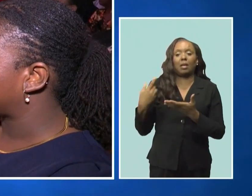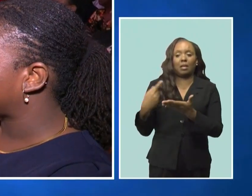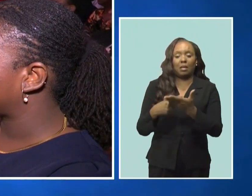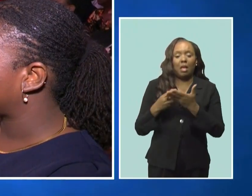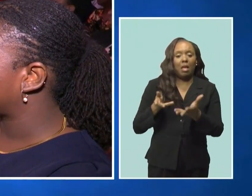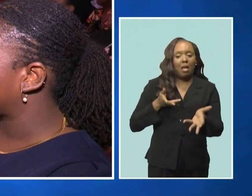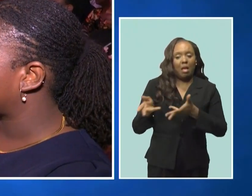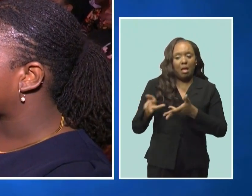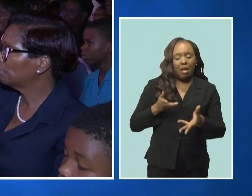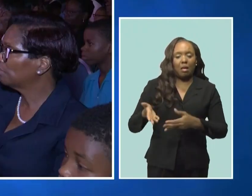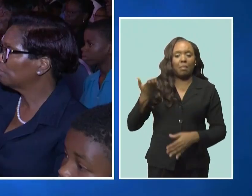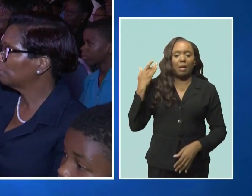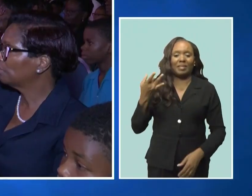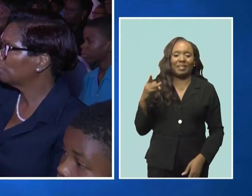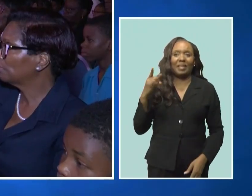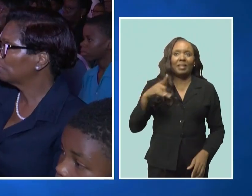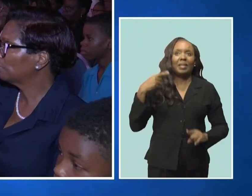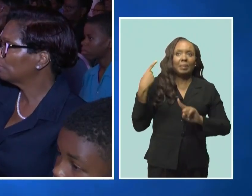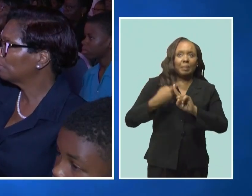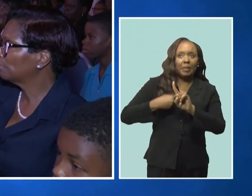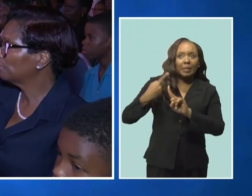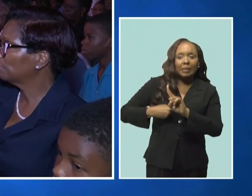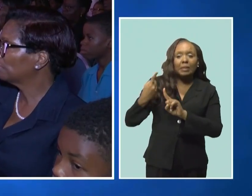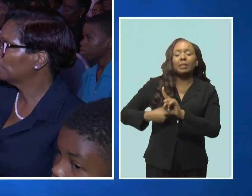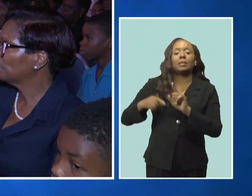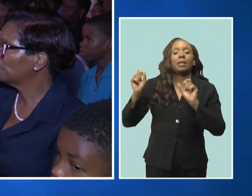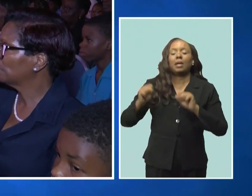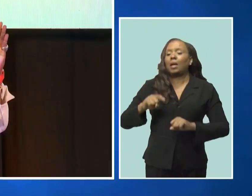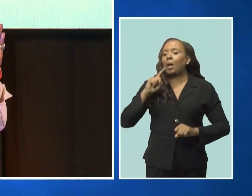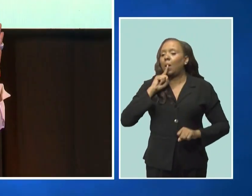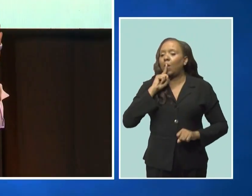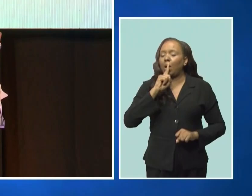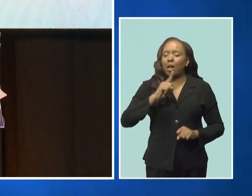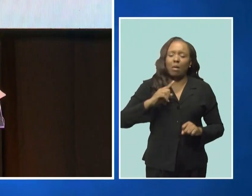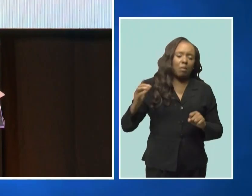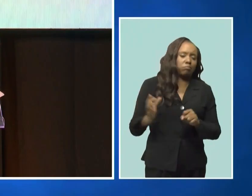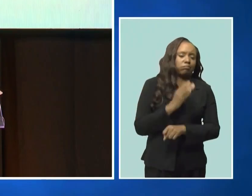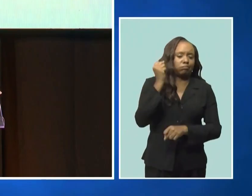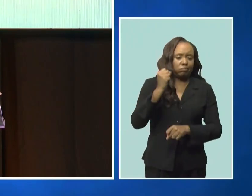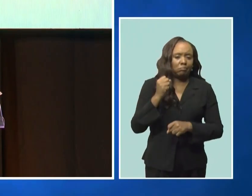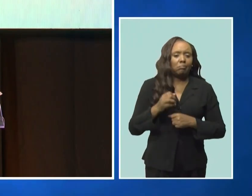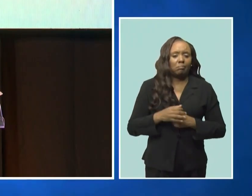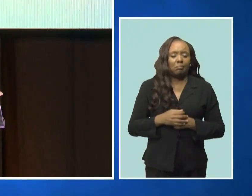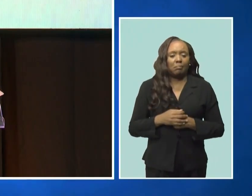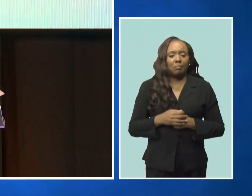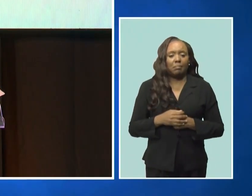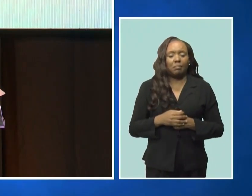18 months can allow us to go for gold. And we believe that